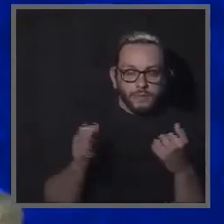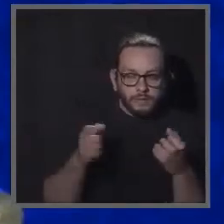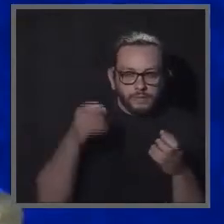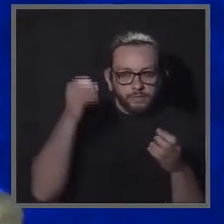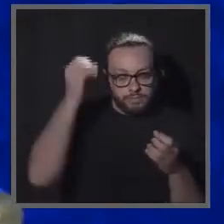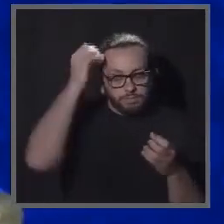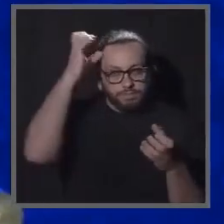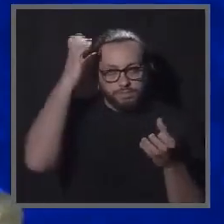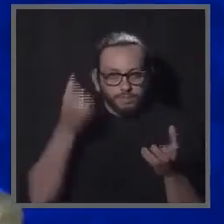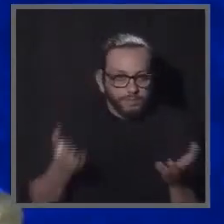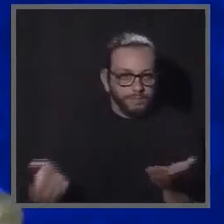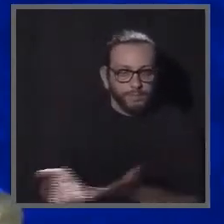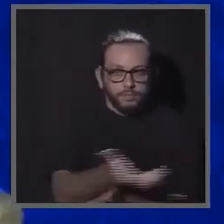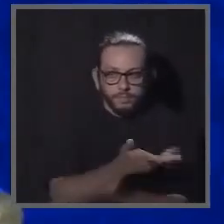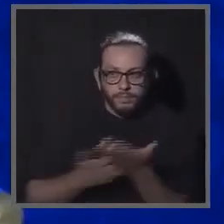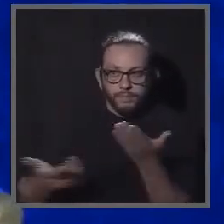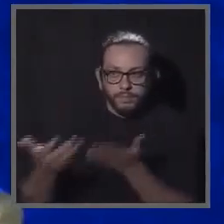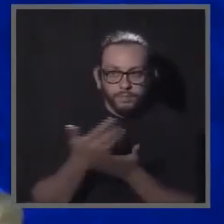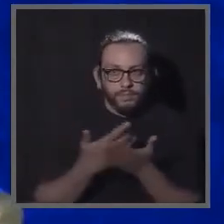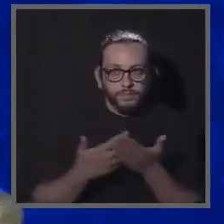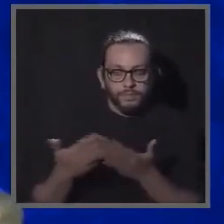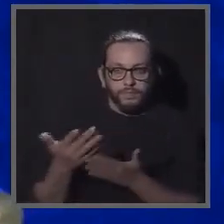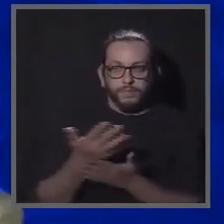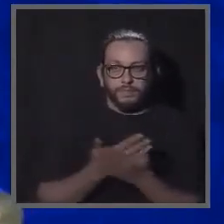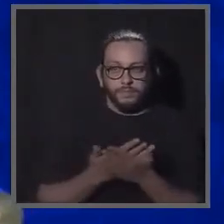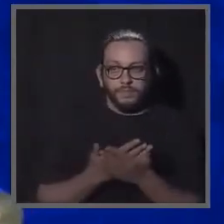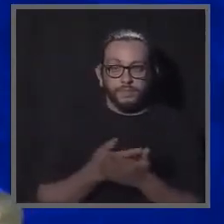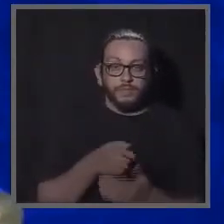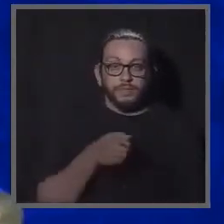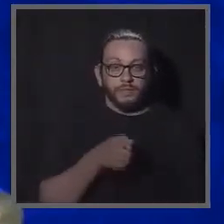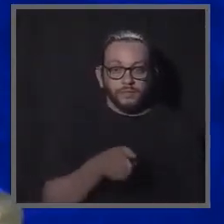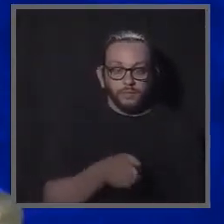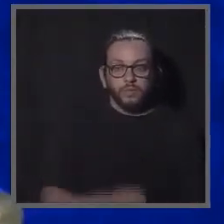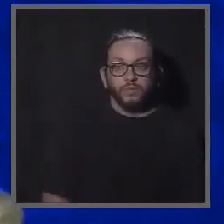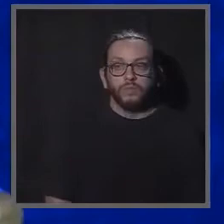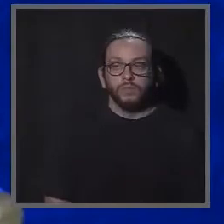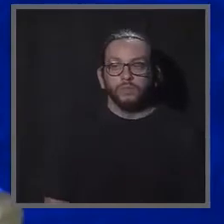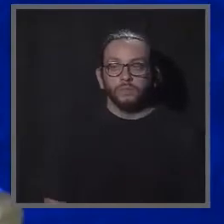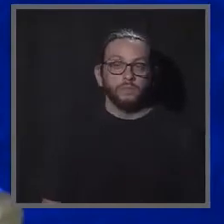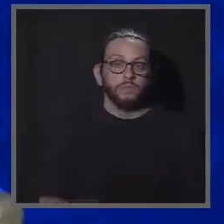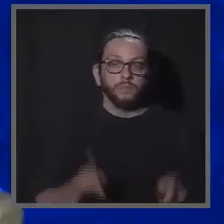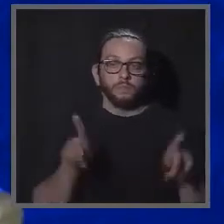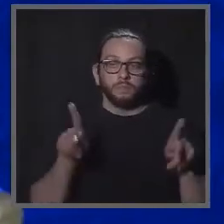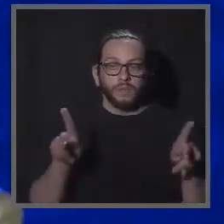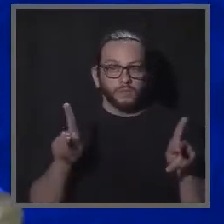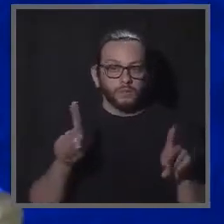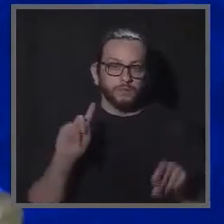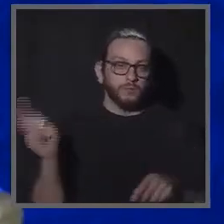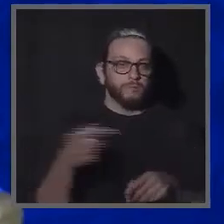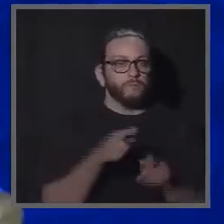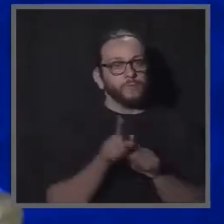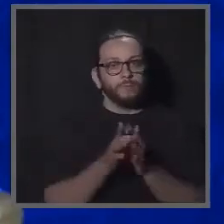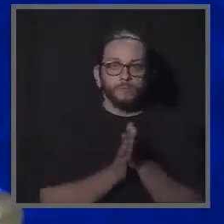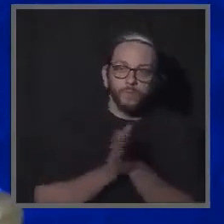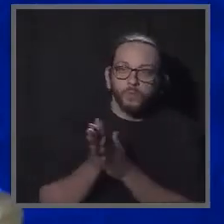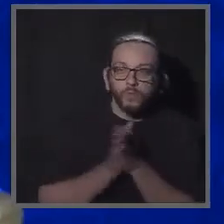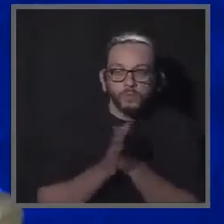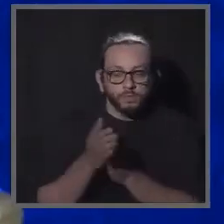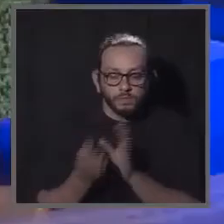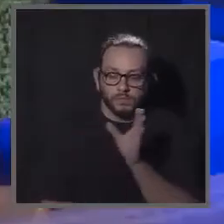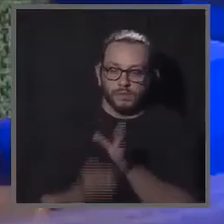intelligence was in fact the method that we used to design this charter. And I invite you all